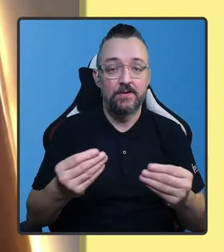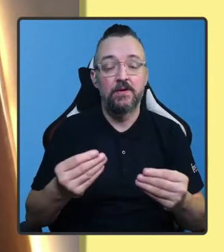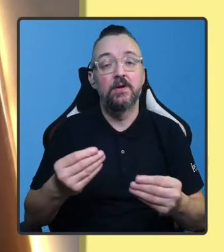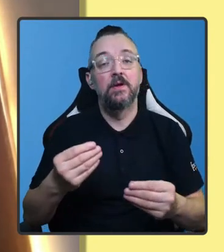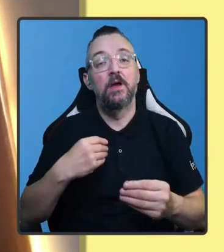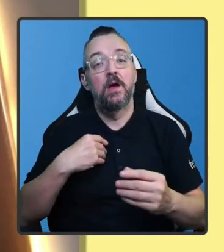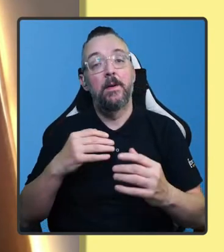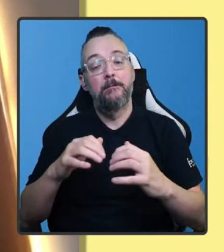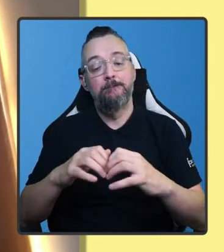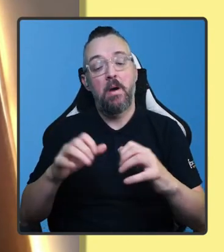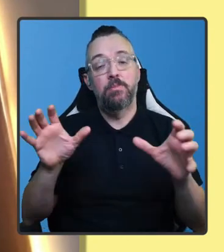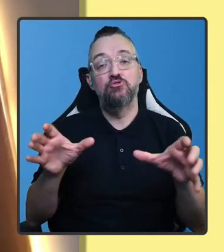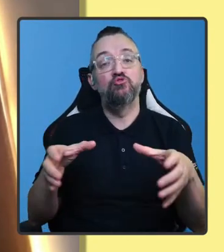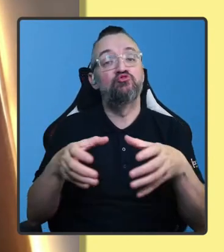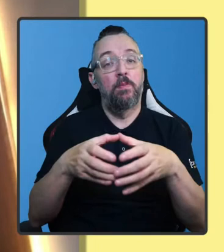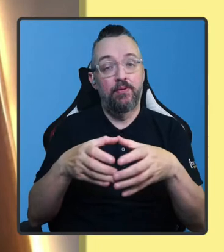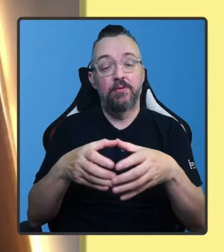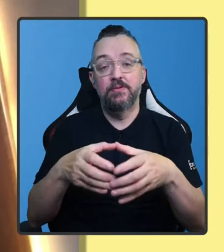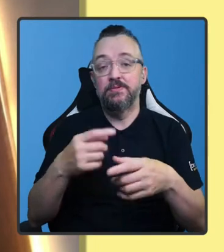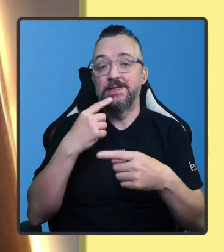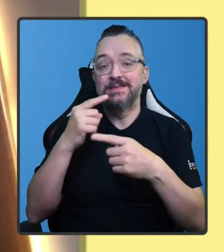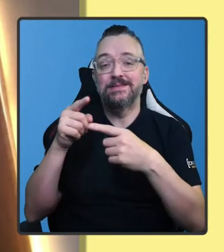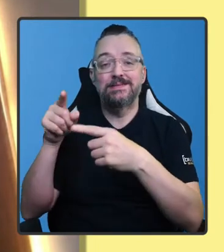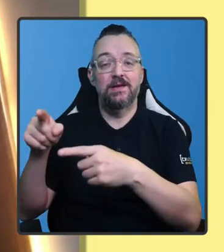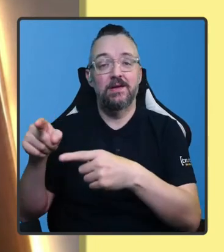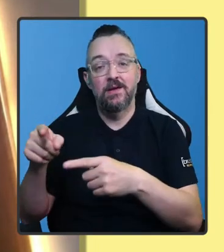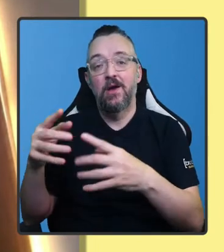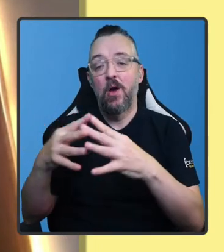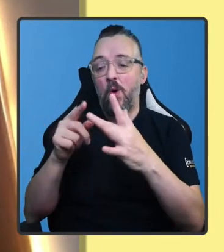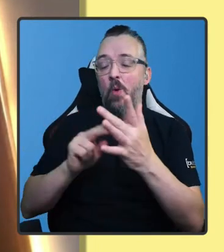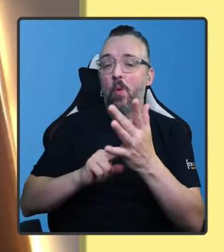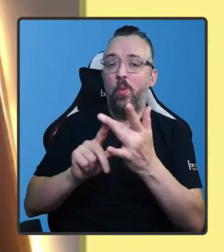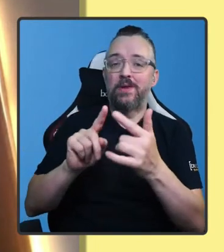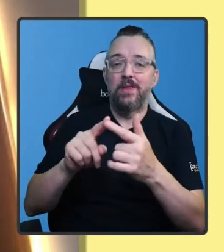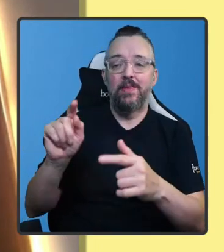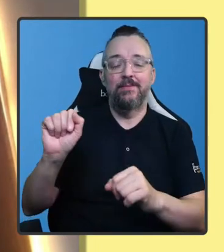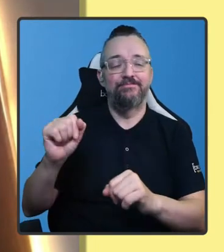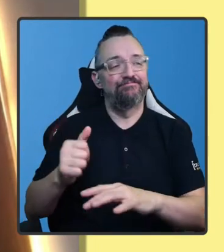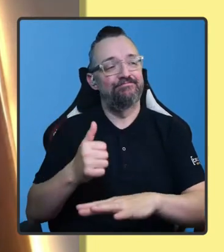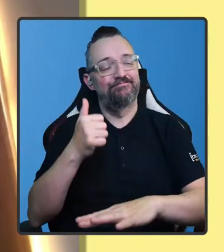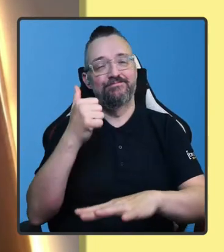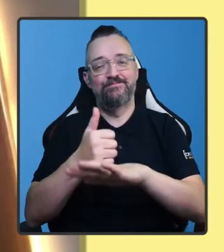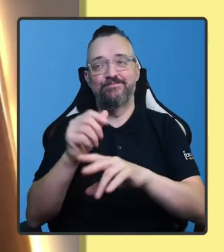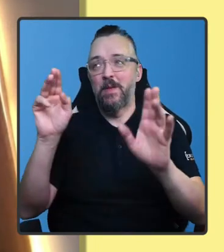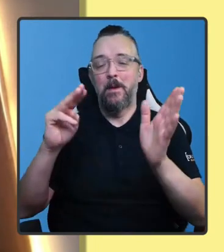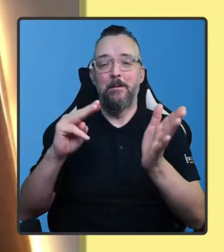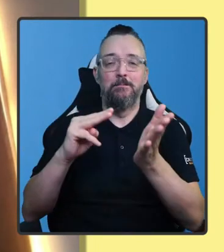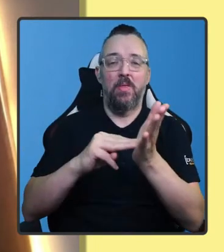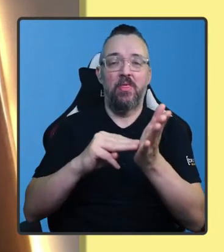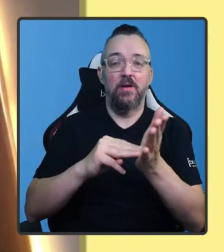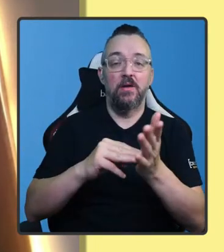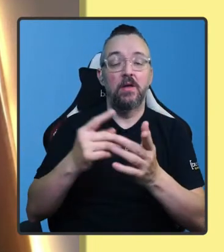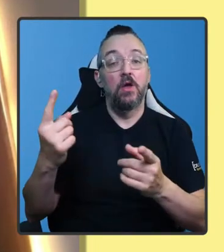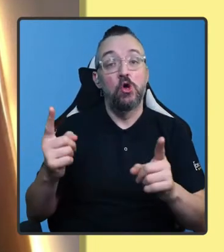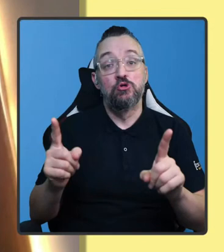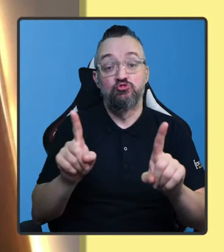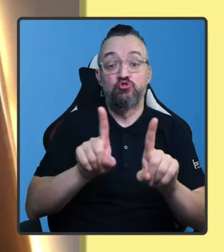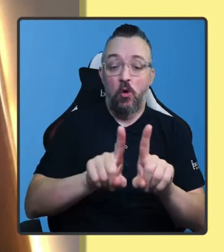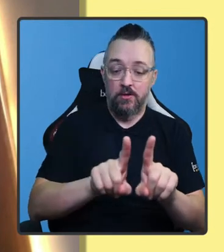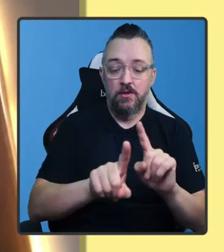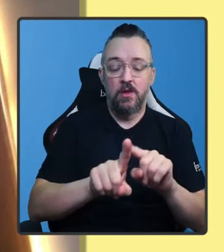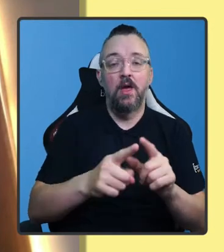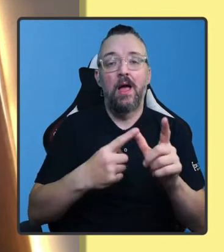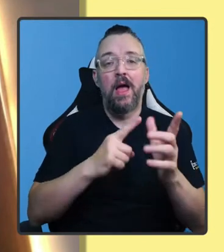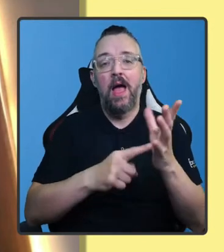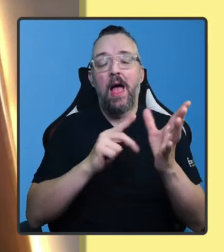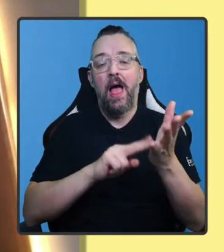group, regard Winnie as one of their founding mothers. Winnie was joined by Alan McCarthy and then followed